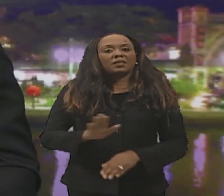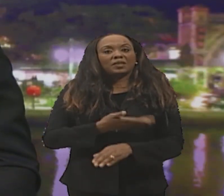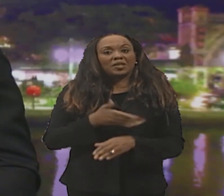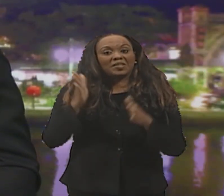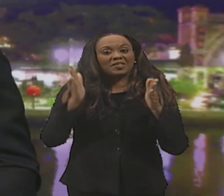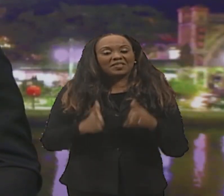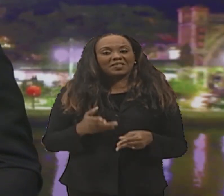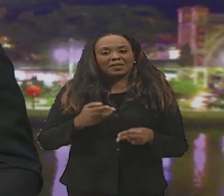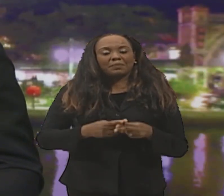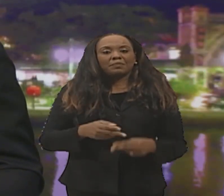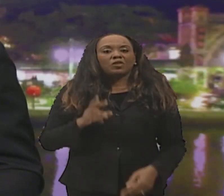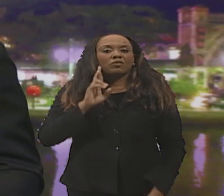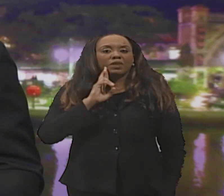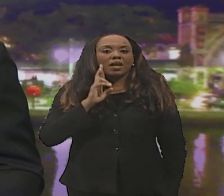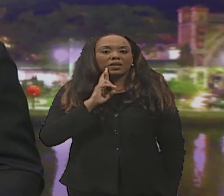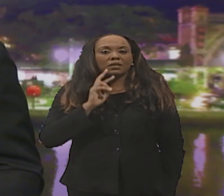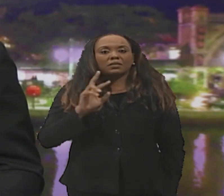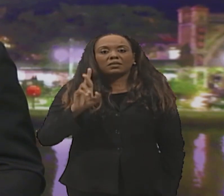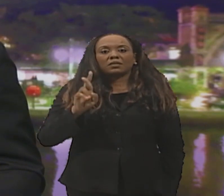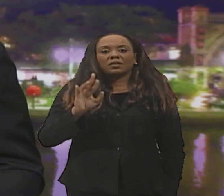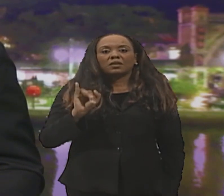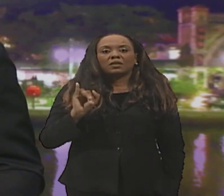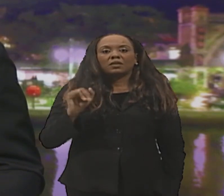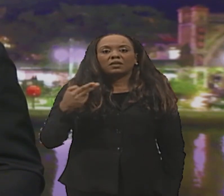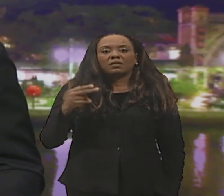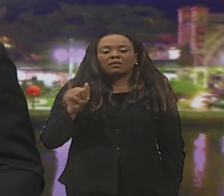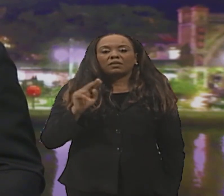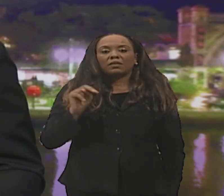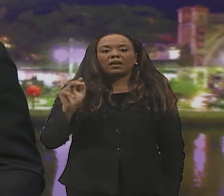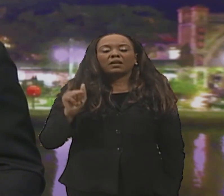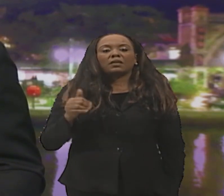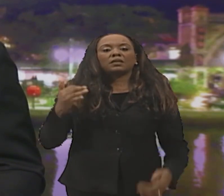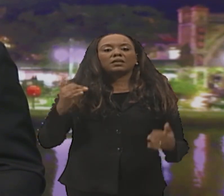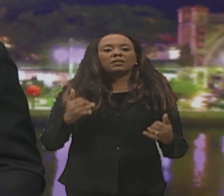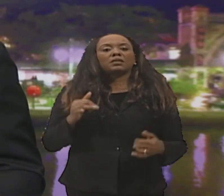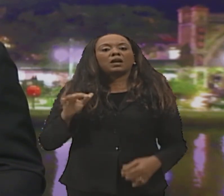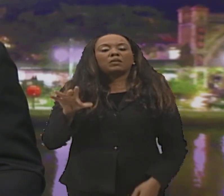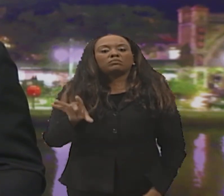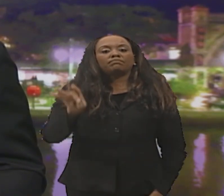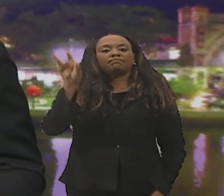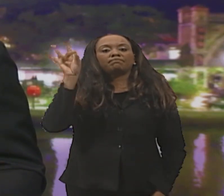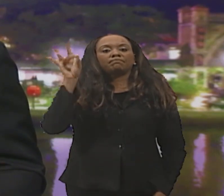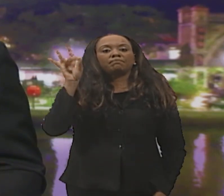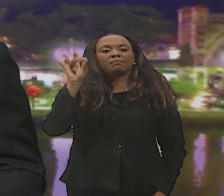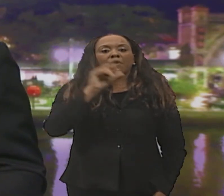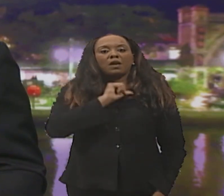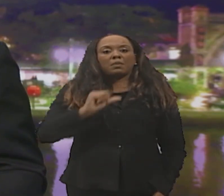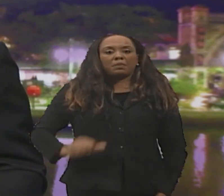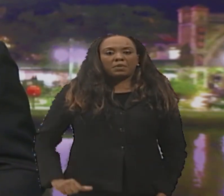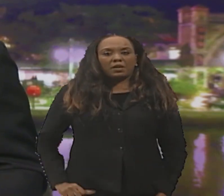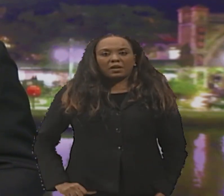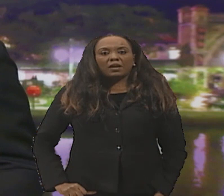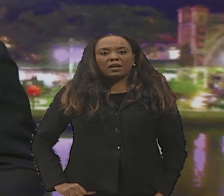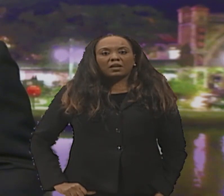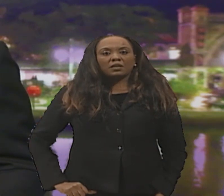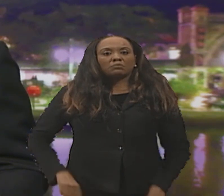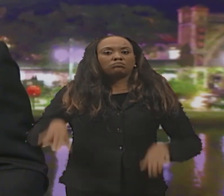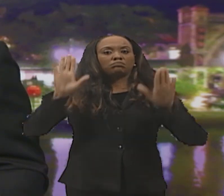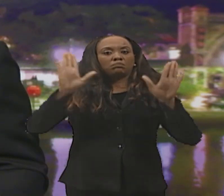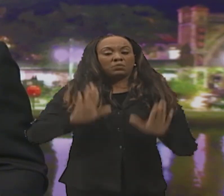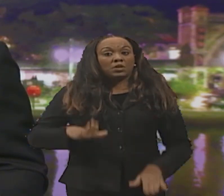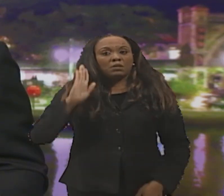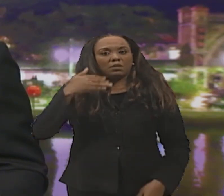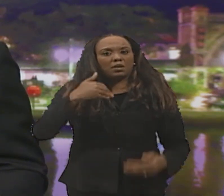International pop icon Robin Rihanna Fenty has been appointed as Ambassador Extraordinary and Plenipotentiary. She will